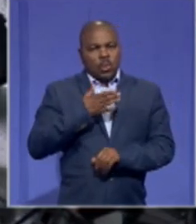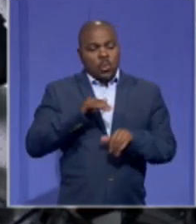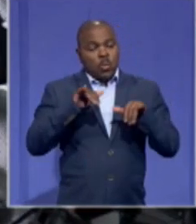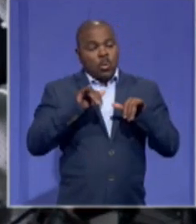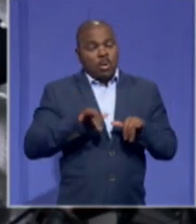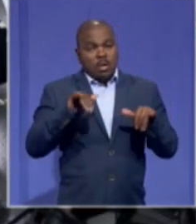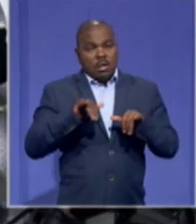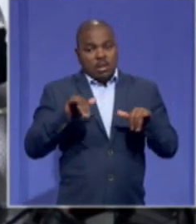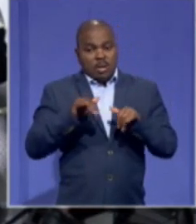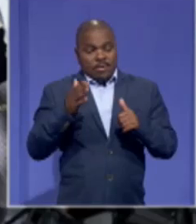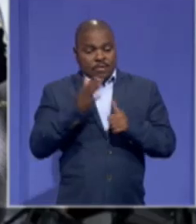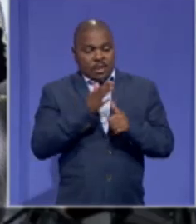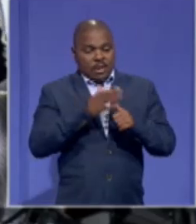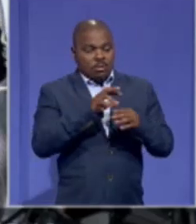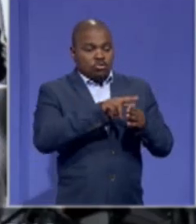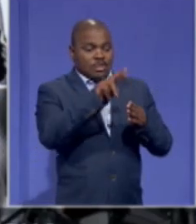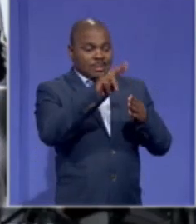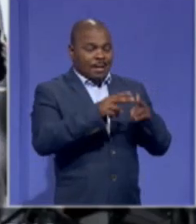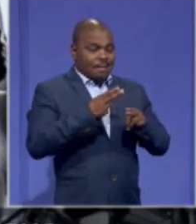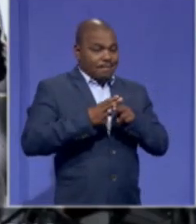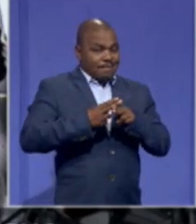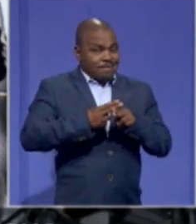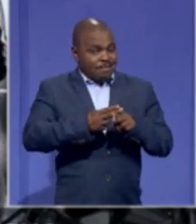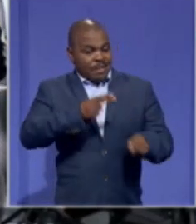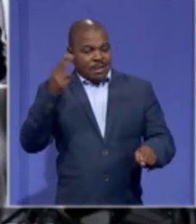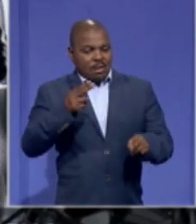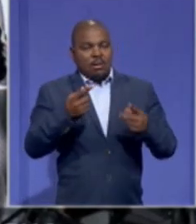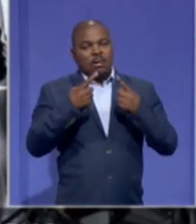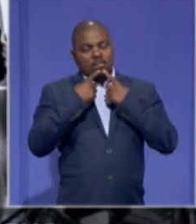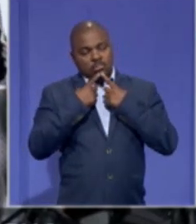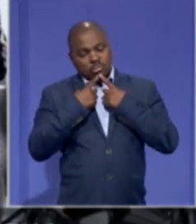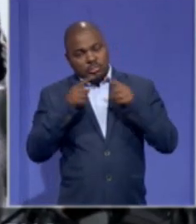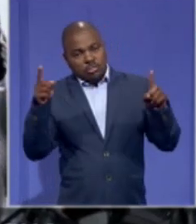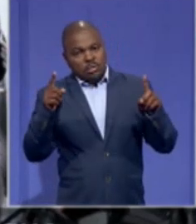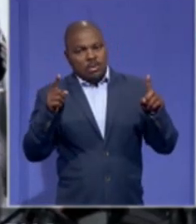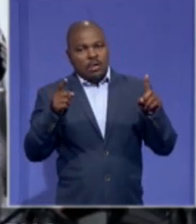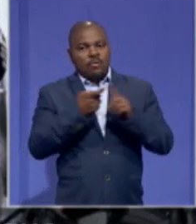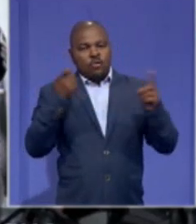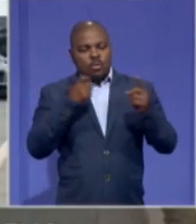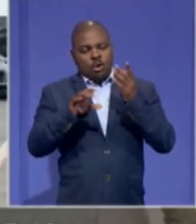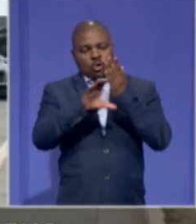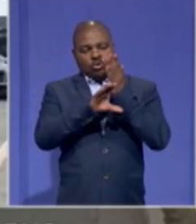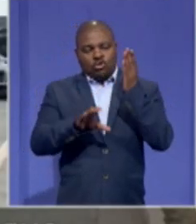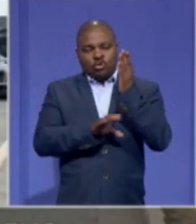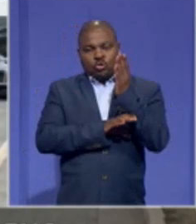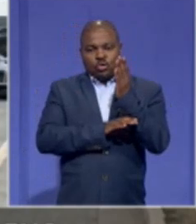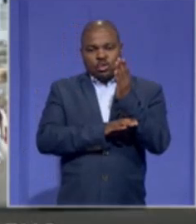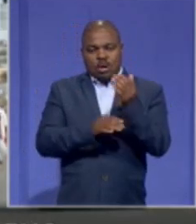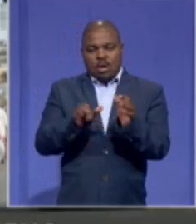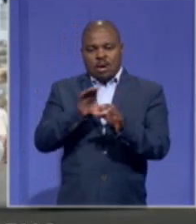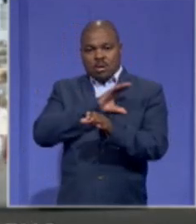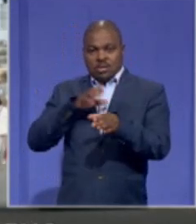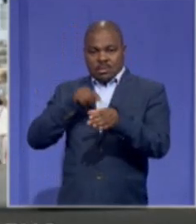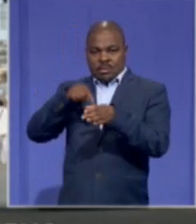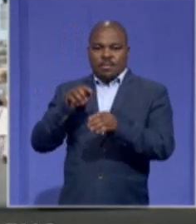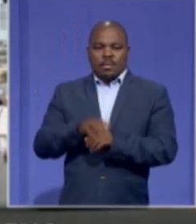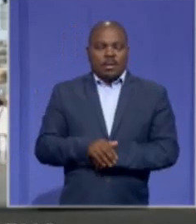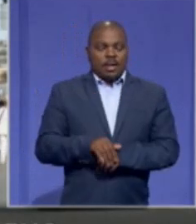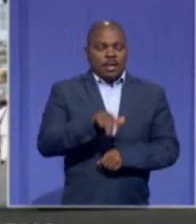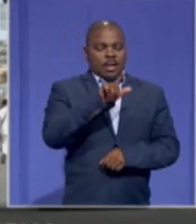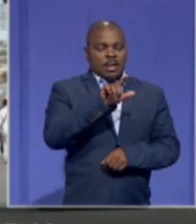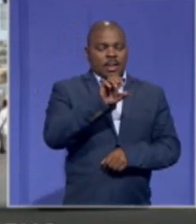for the results. The final result would be announced by the Constitutional Council. Maemo re nang le dibohong la